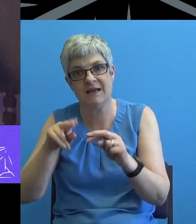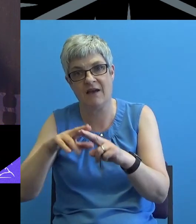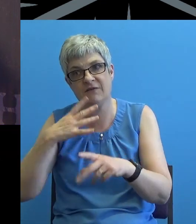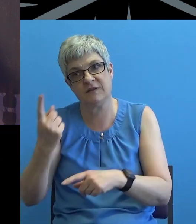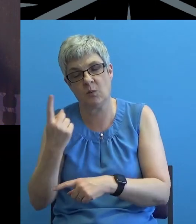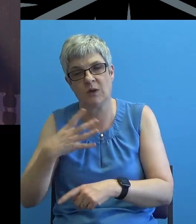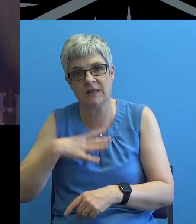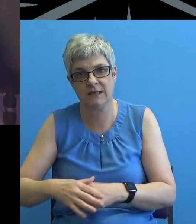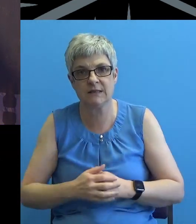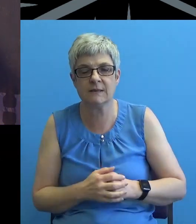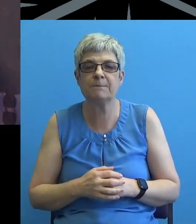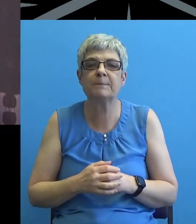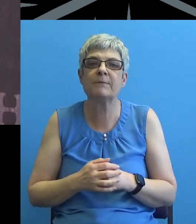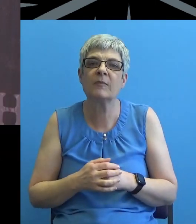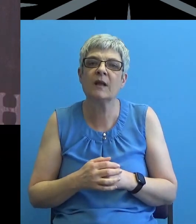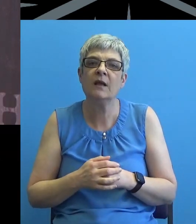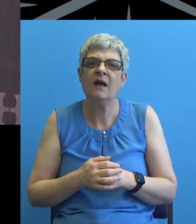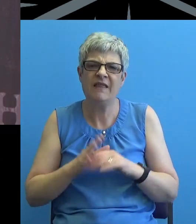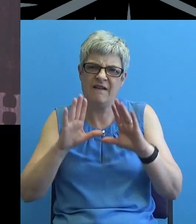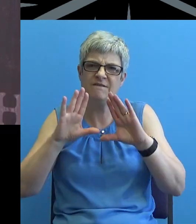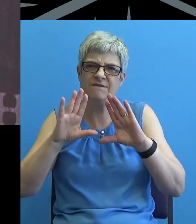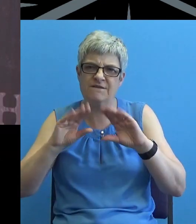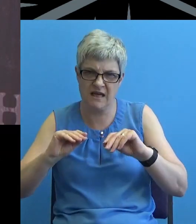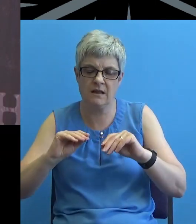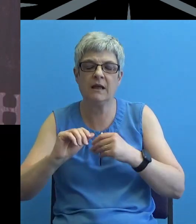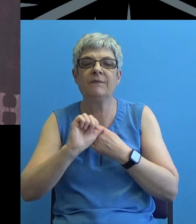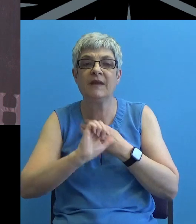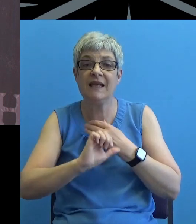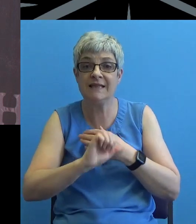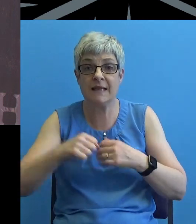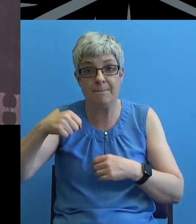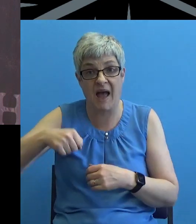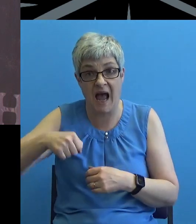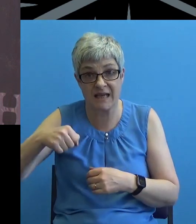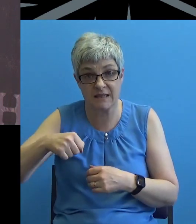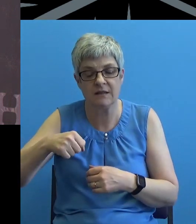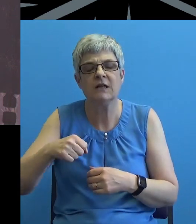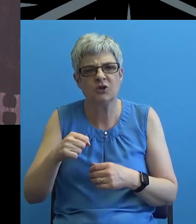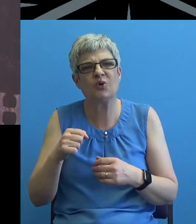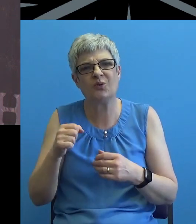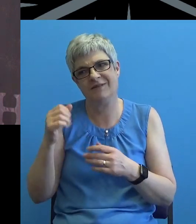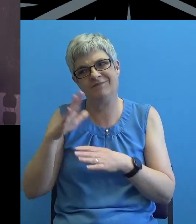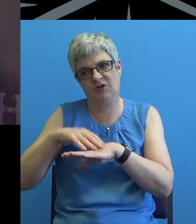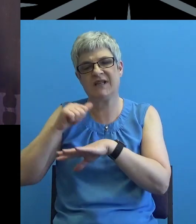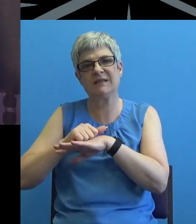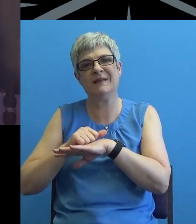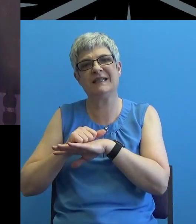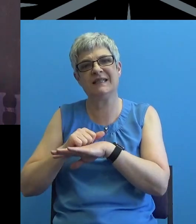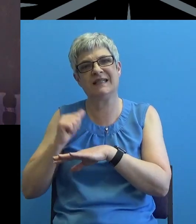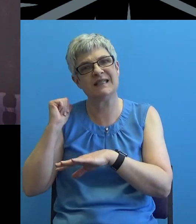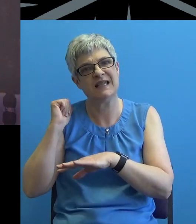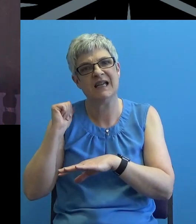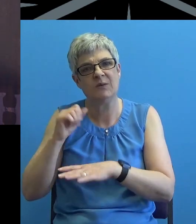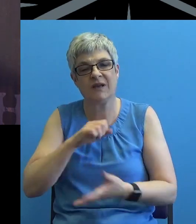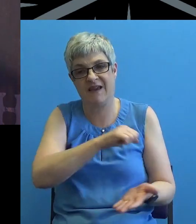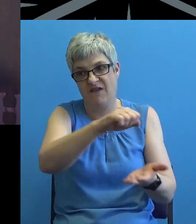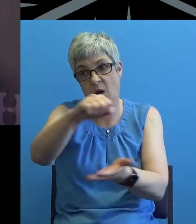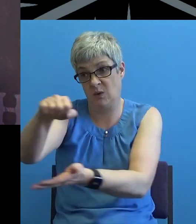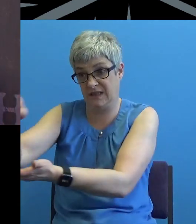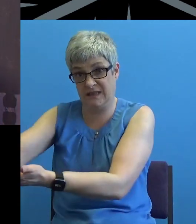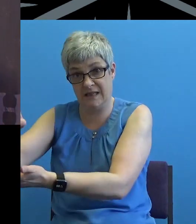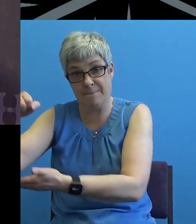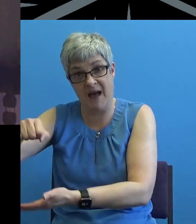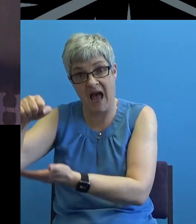it. Finally, then, our Easter bags. We at Christmas had given bags to friends, neighbours, and so